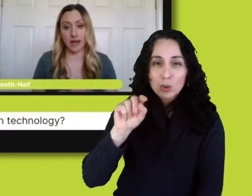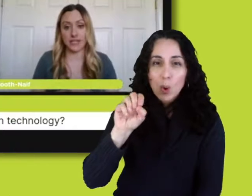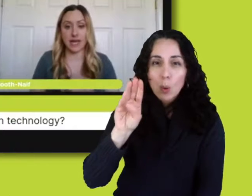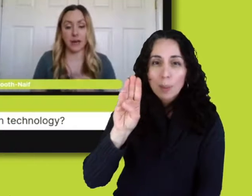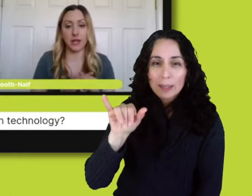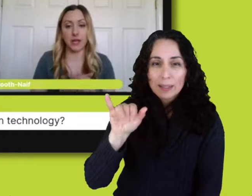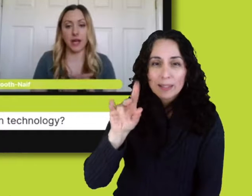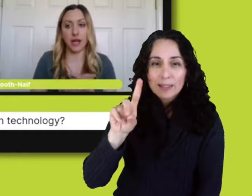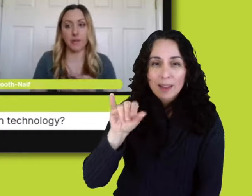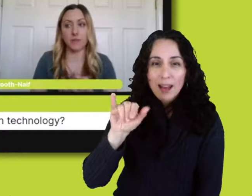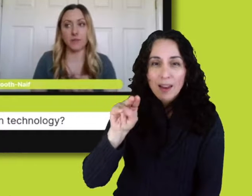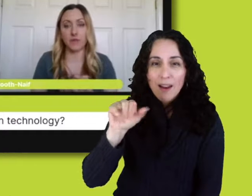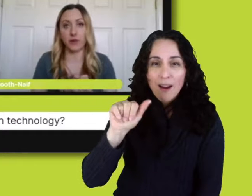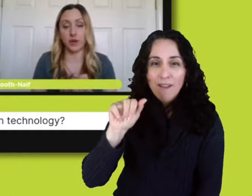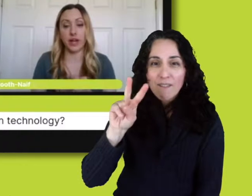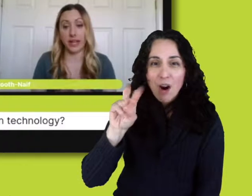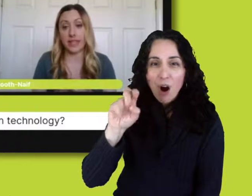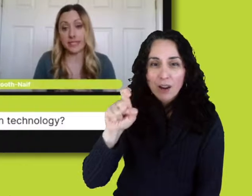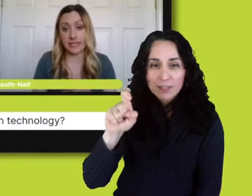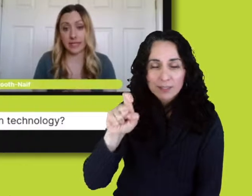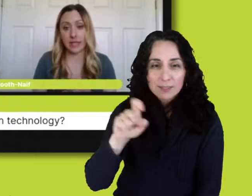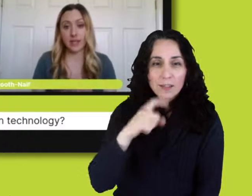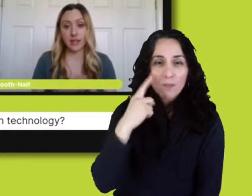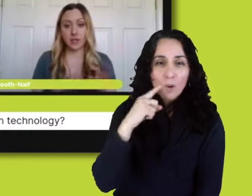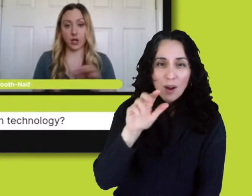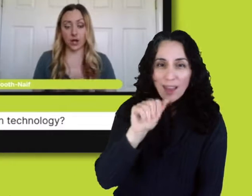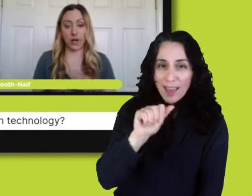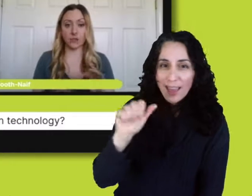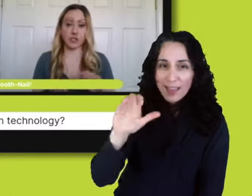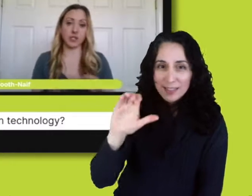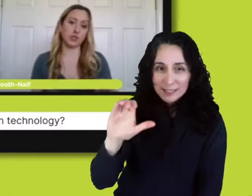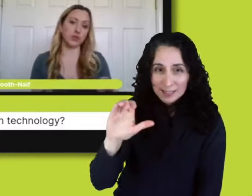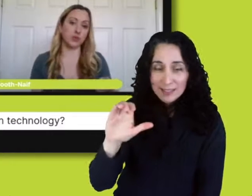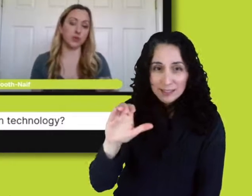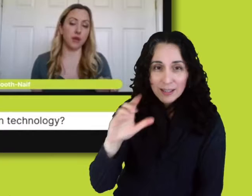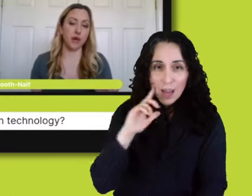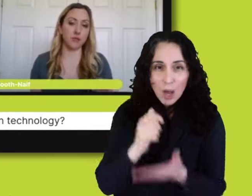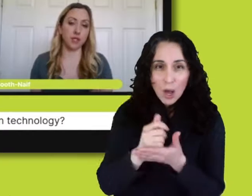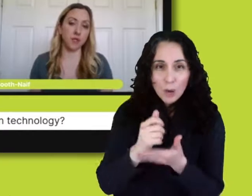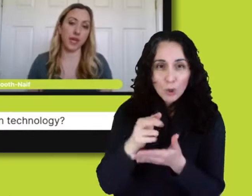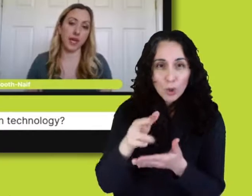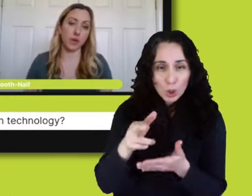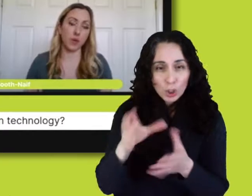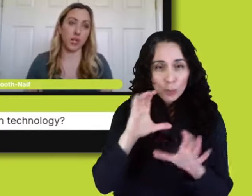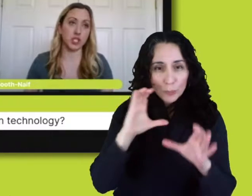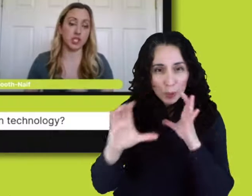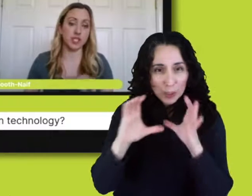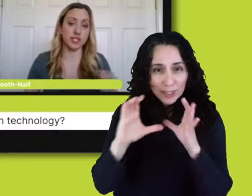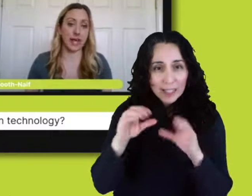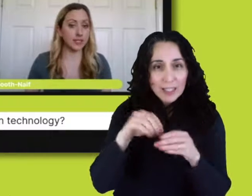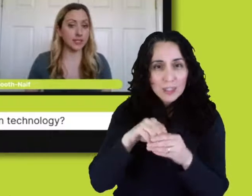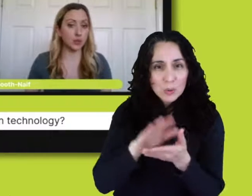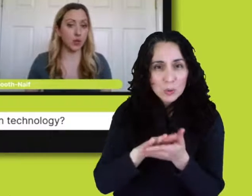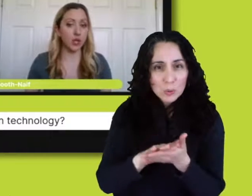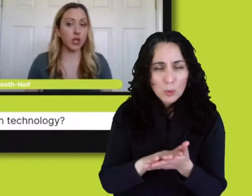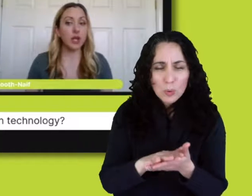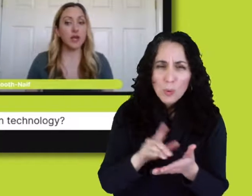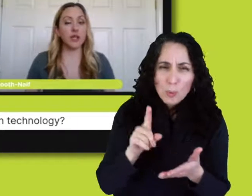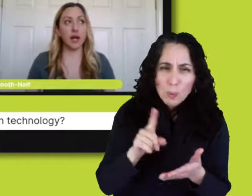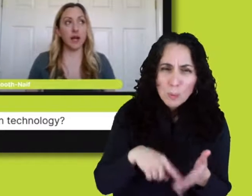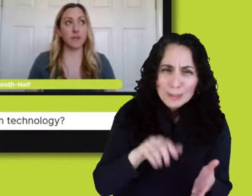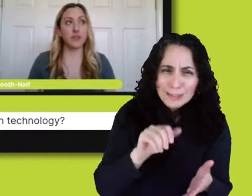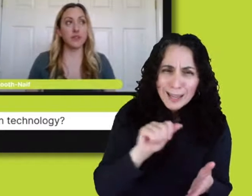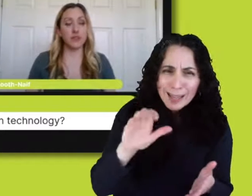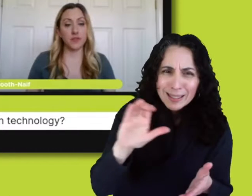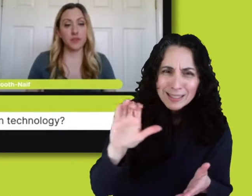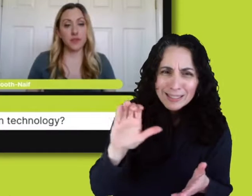Dynavox iPad tablet for AAC. So it helps her to communicate when she's at school.